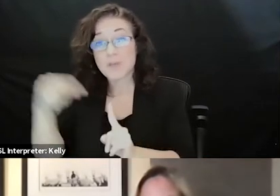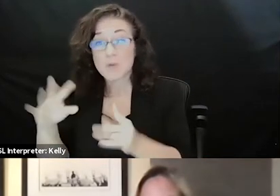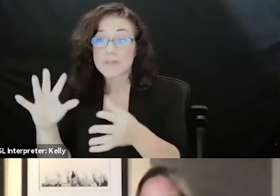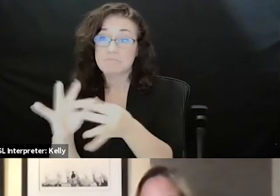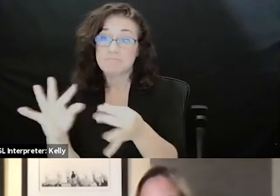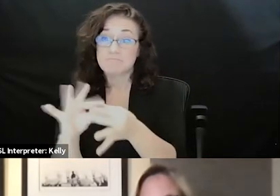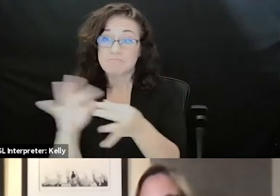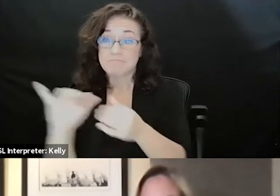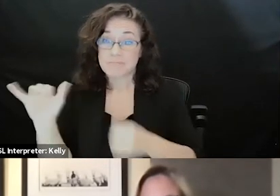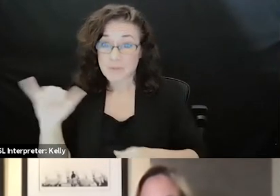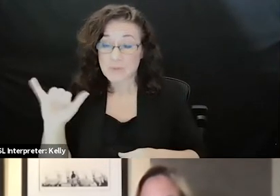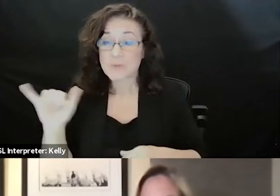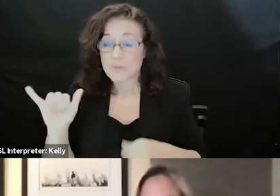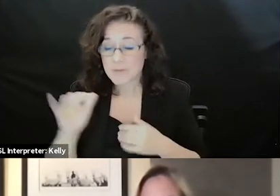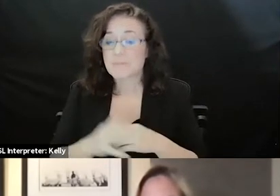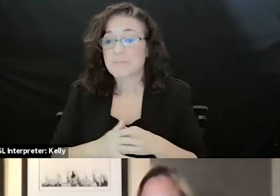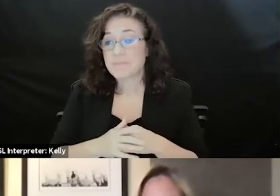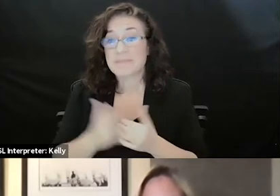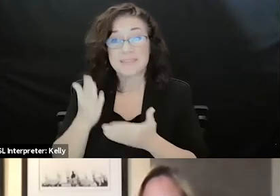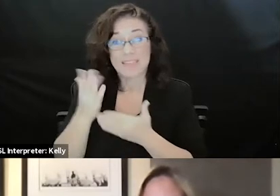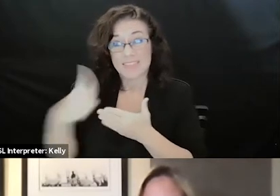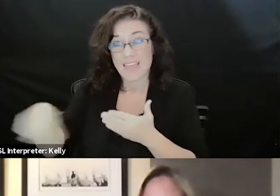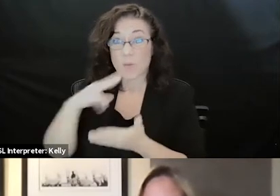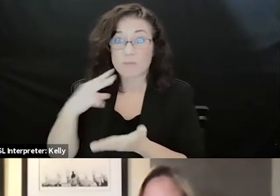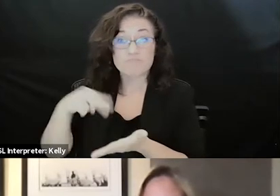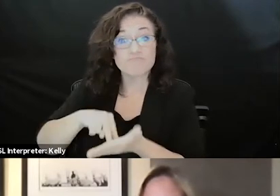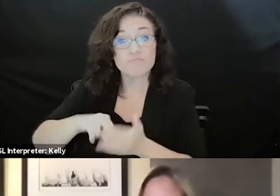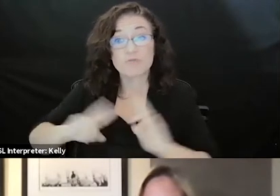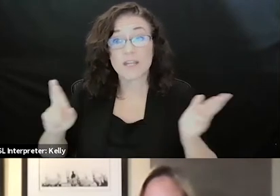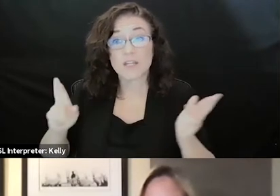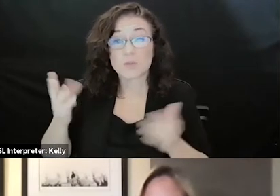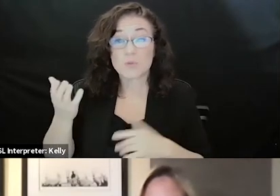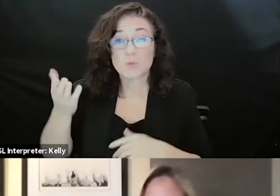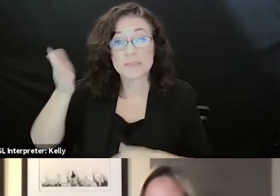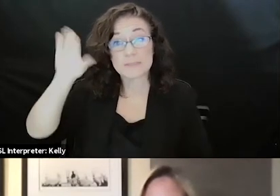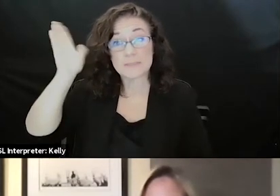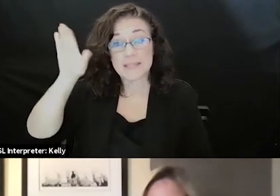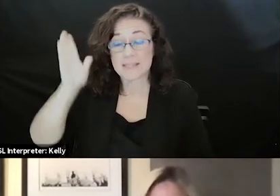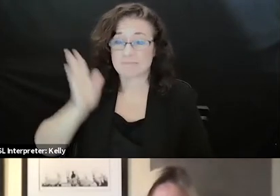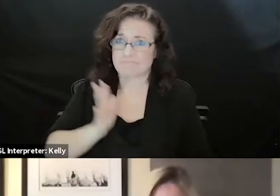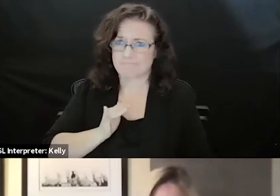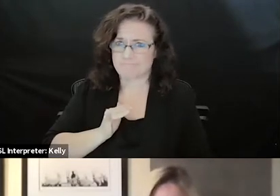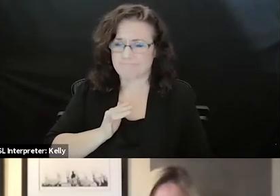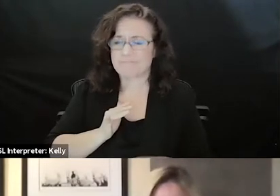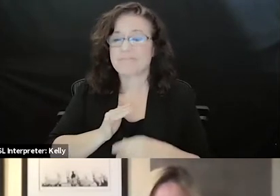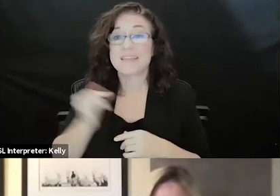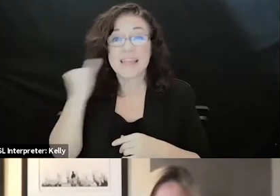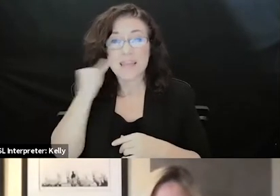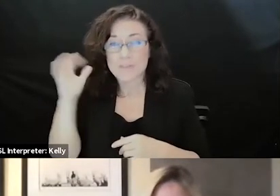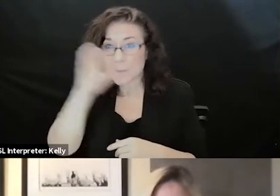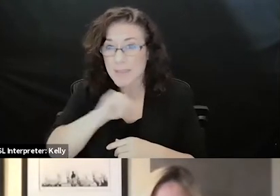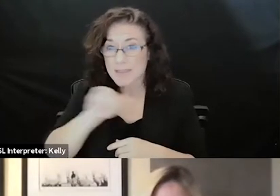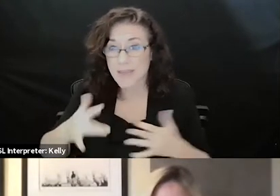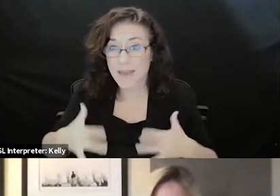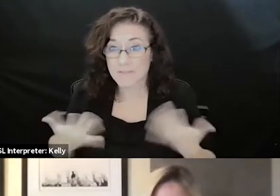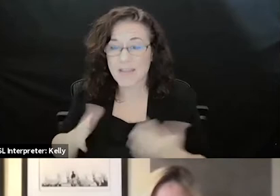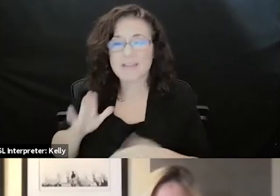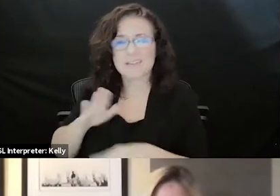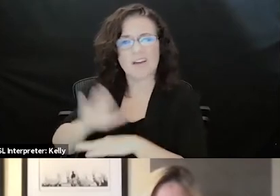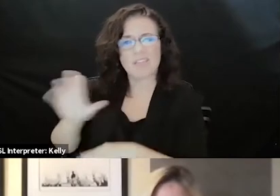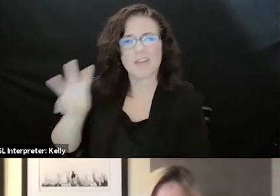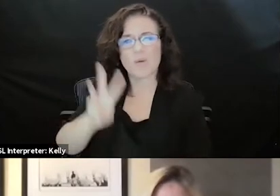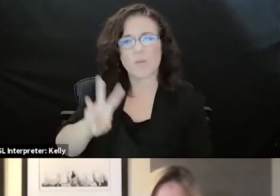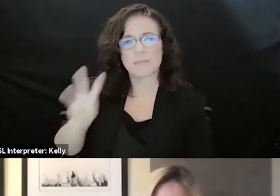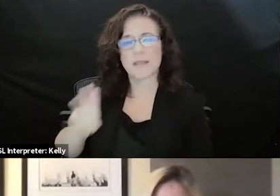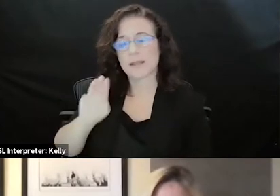folks who have voices to speak and and it's important so if you missed that um if you missed that it's on their website